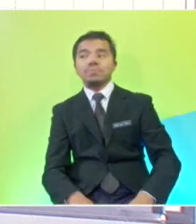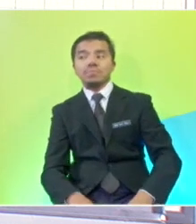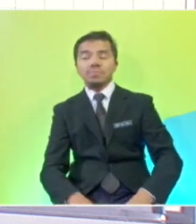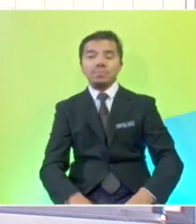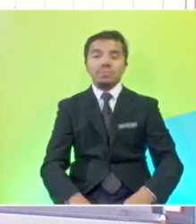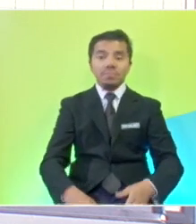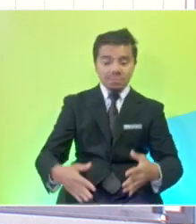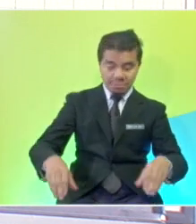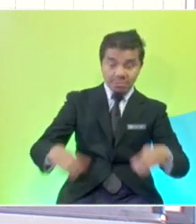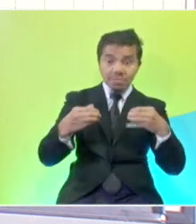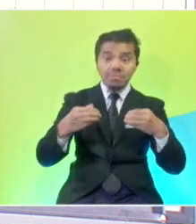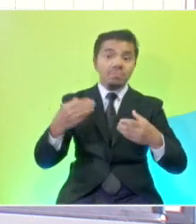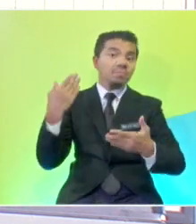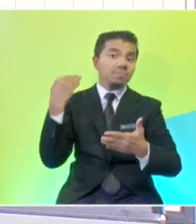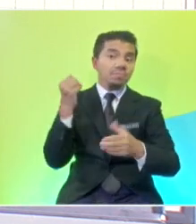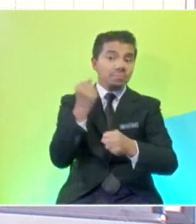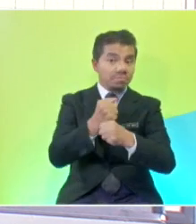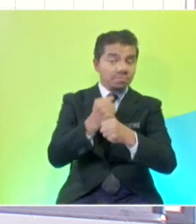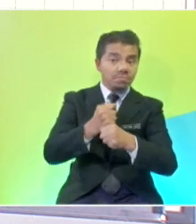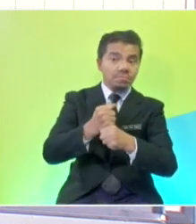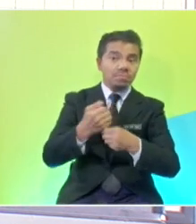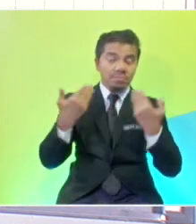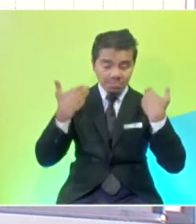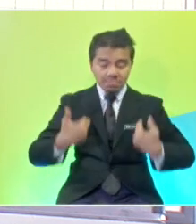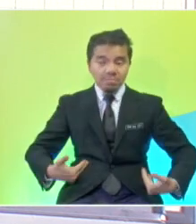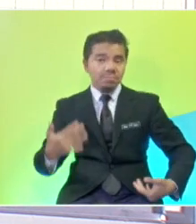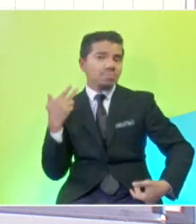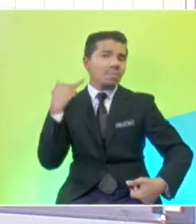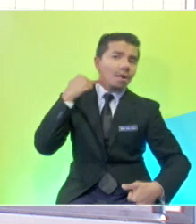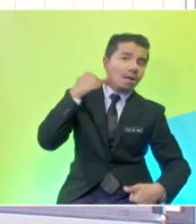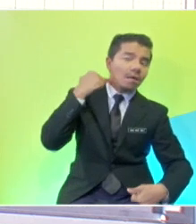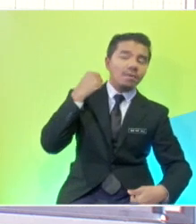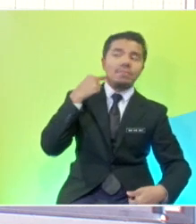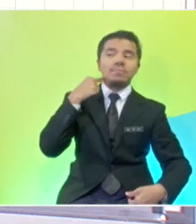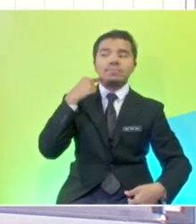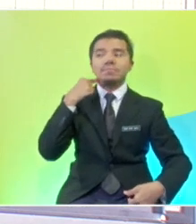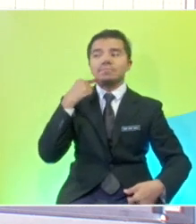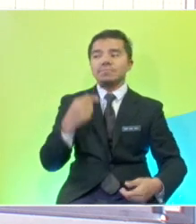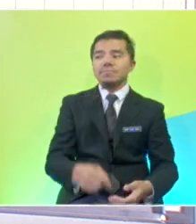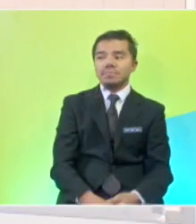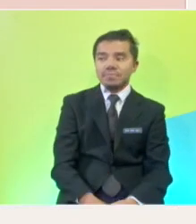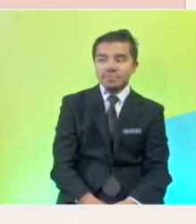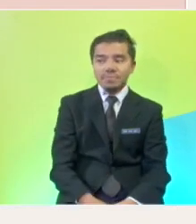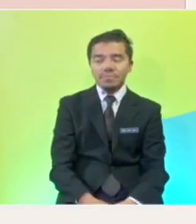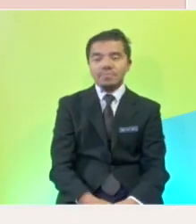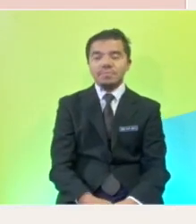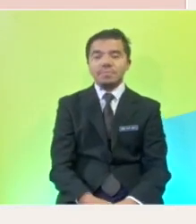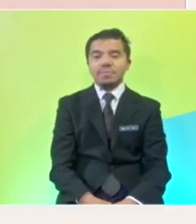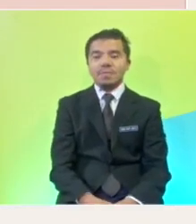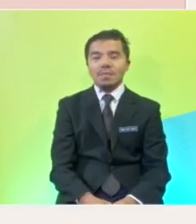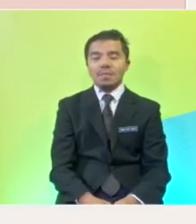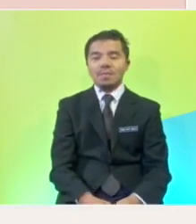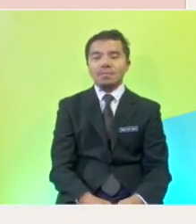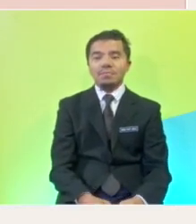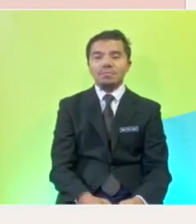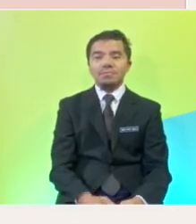talking about reflex actions, right? Okay, quick unconscious actions. For example, the spinal cord receives signals and commands to